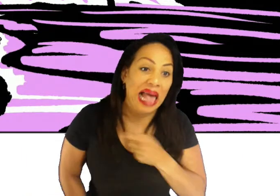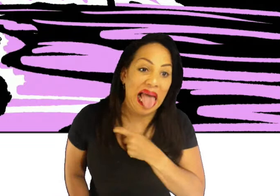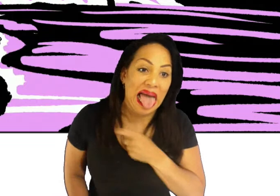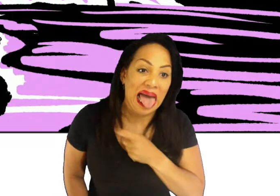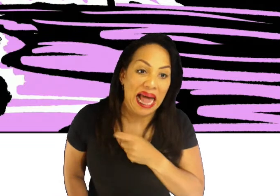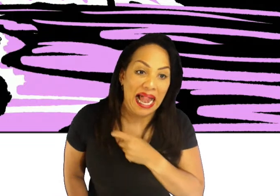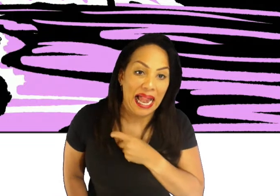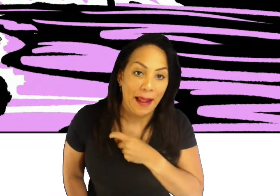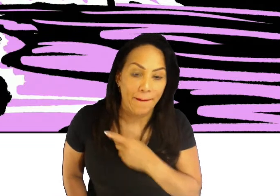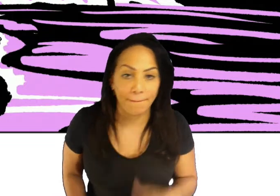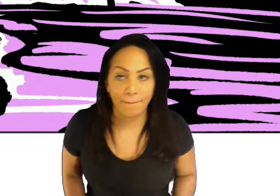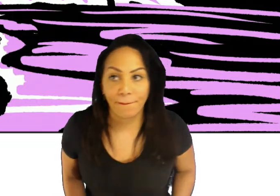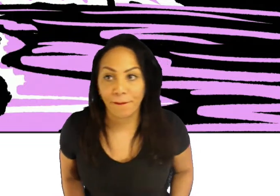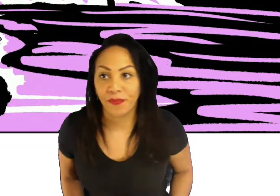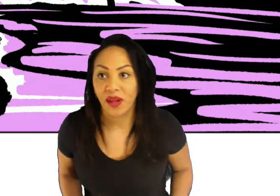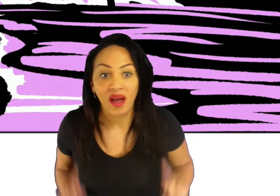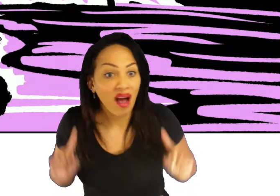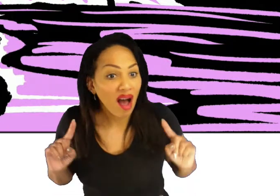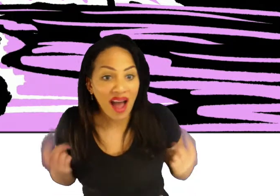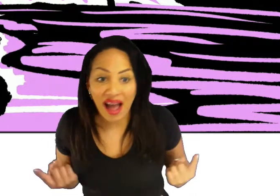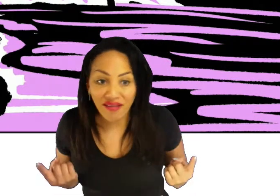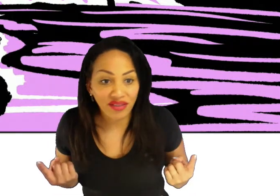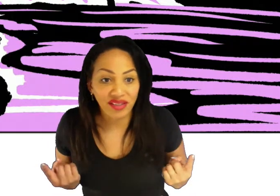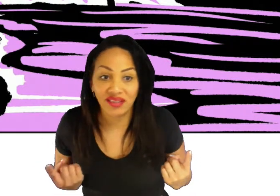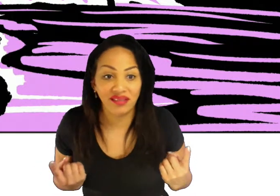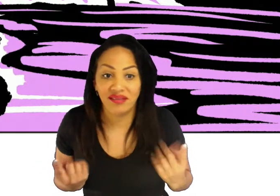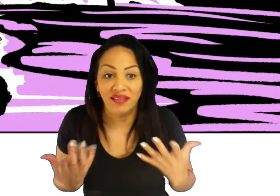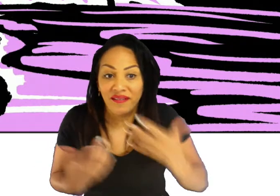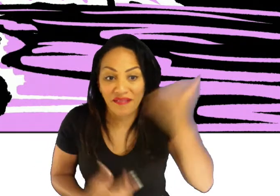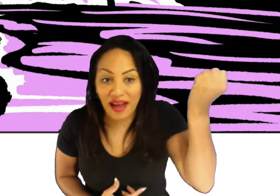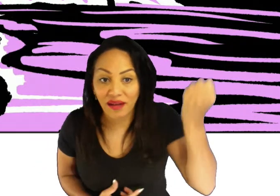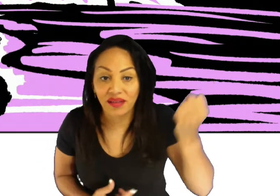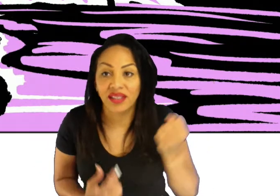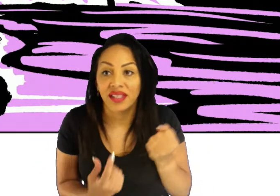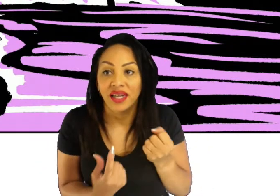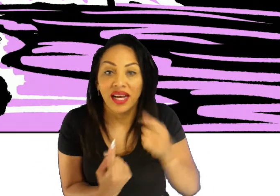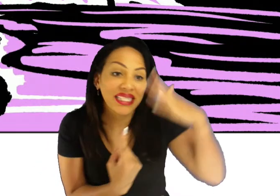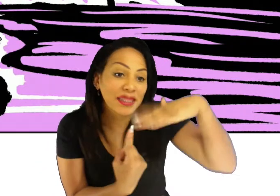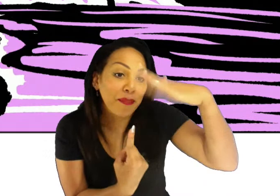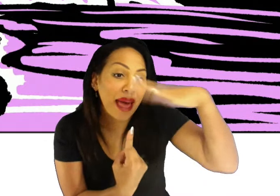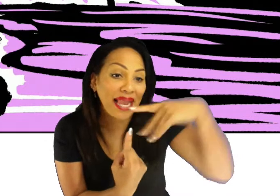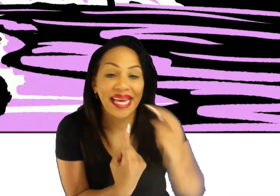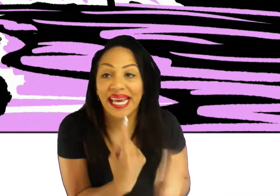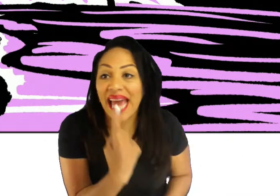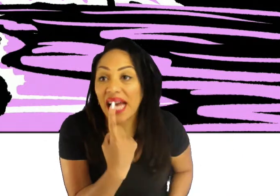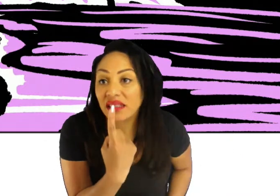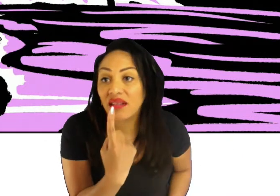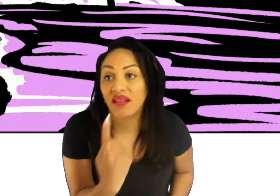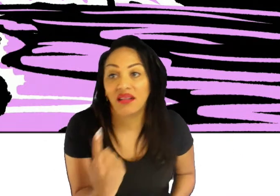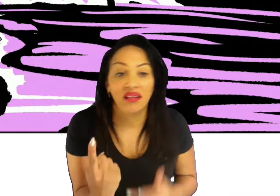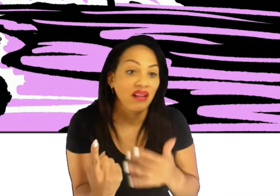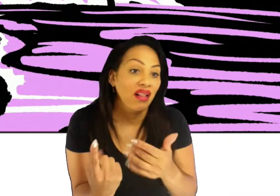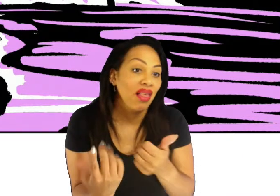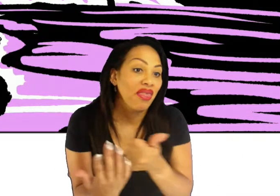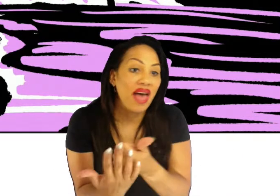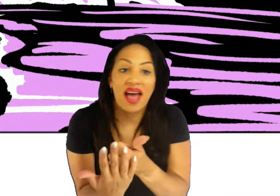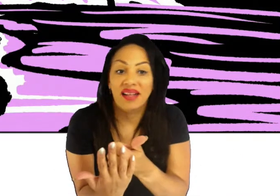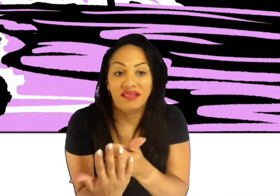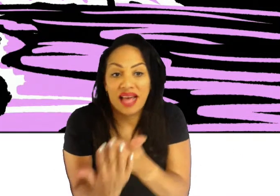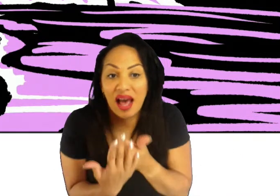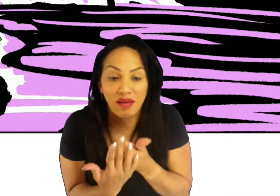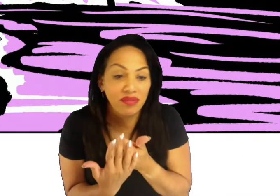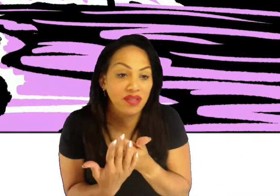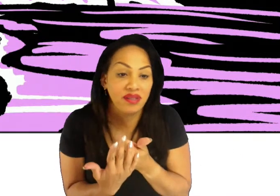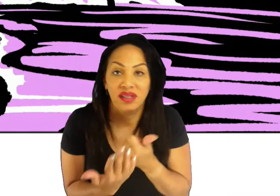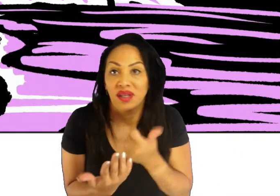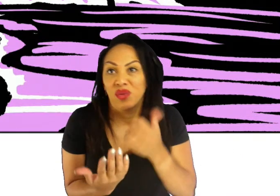I can't couch to 5K away from nepotism. And if one of you does find the bath bomb that fizzes away the